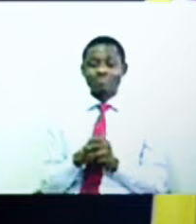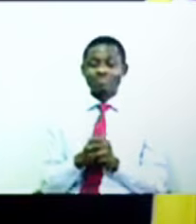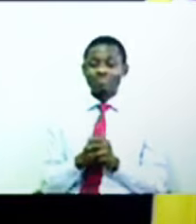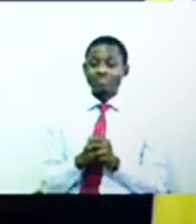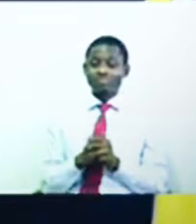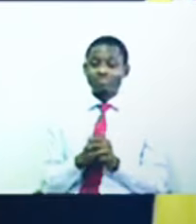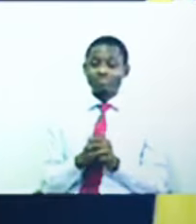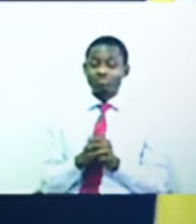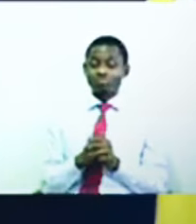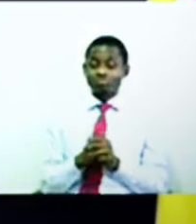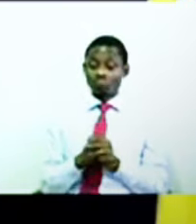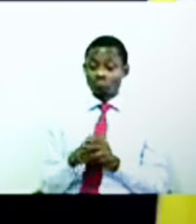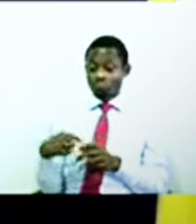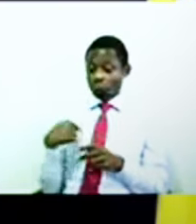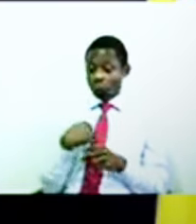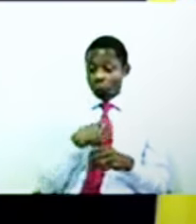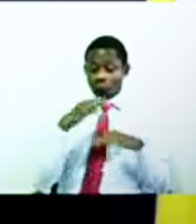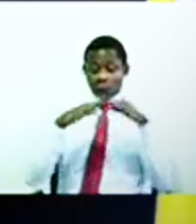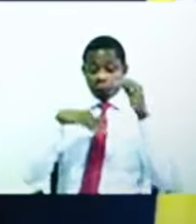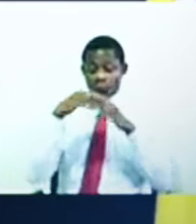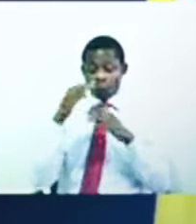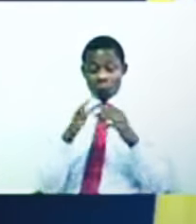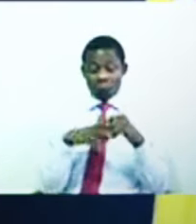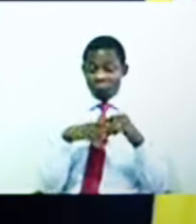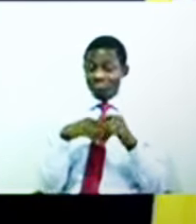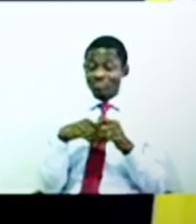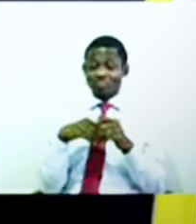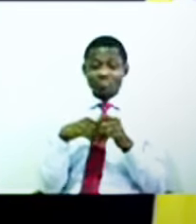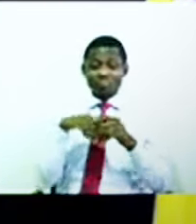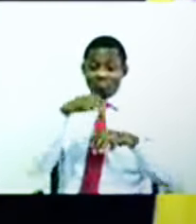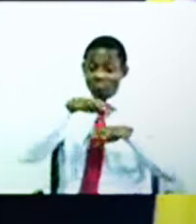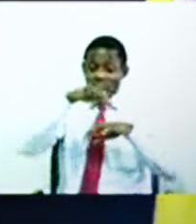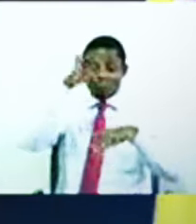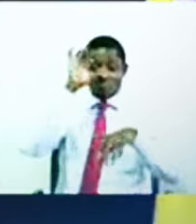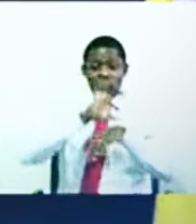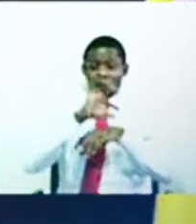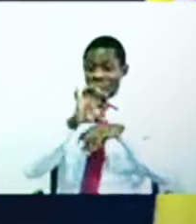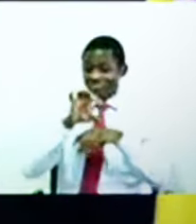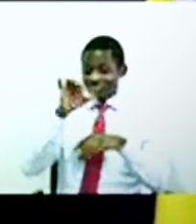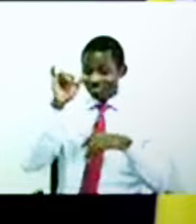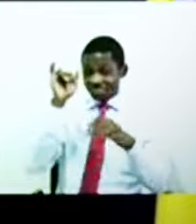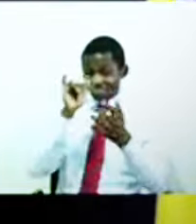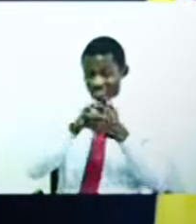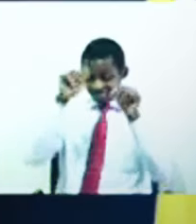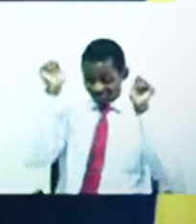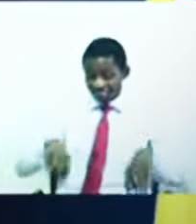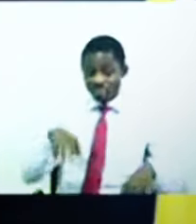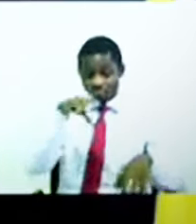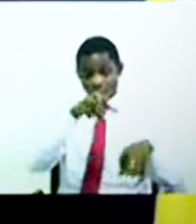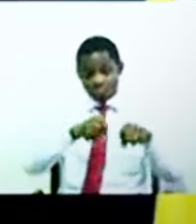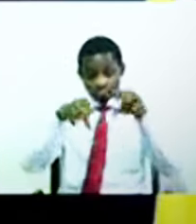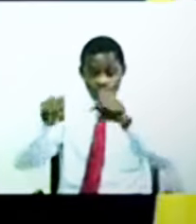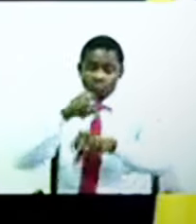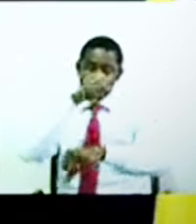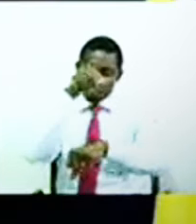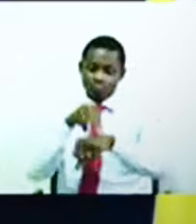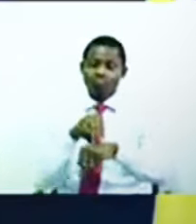Thank you. We are building a glorious church that will be able to possess the nations. And